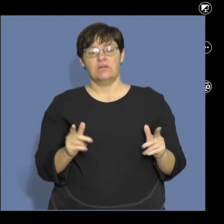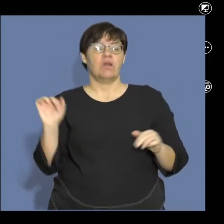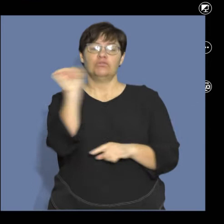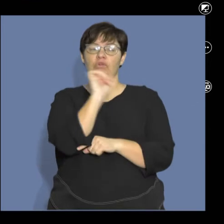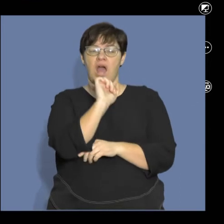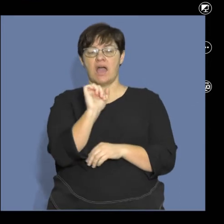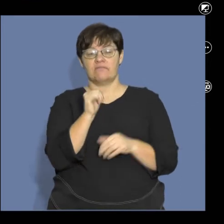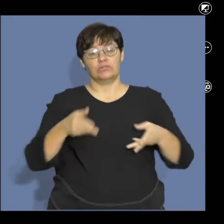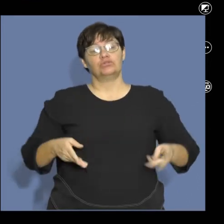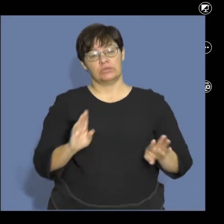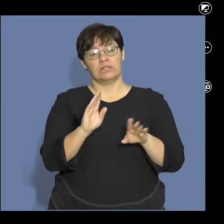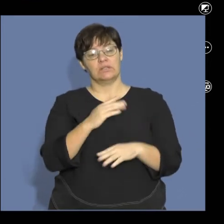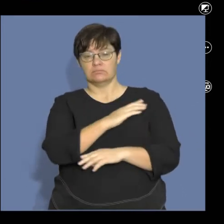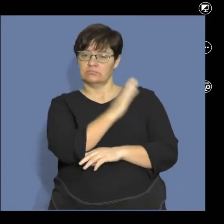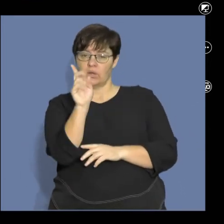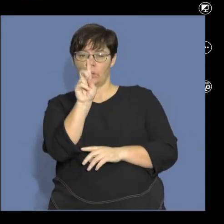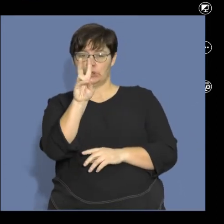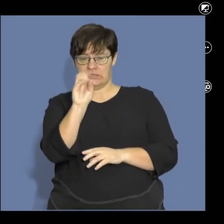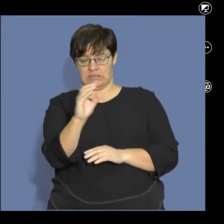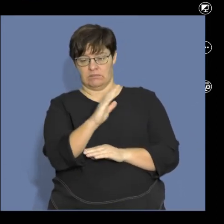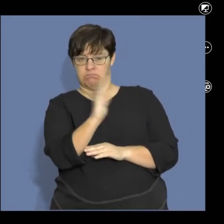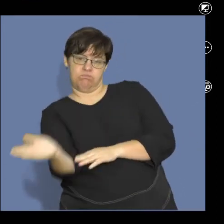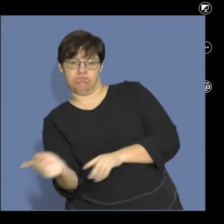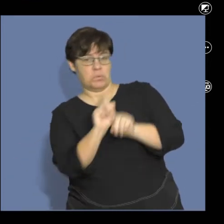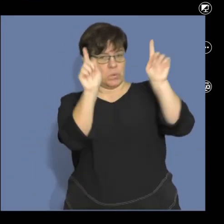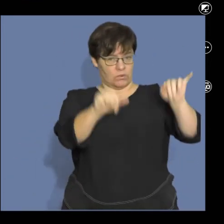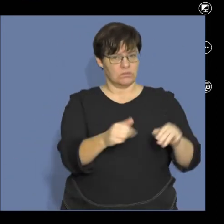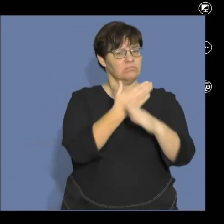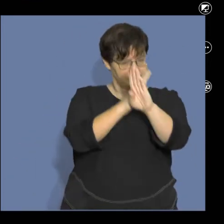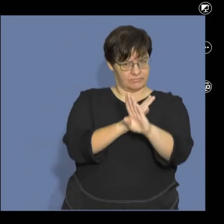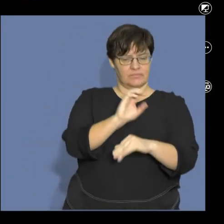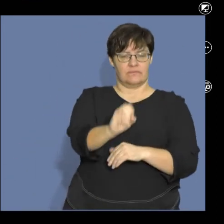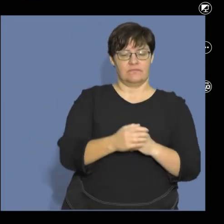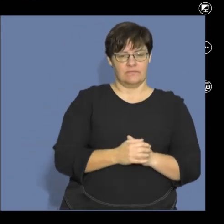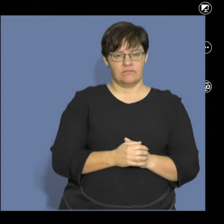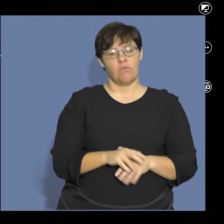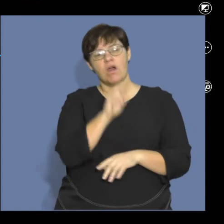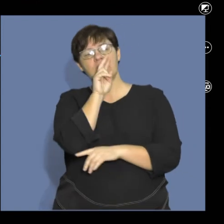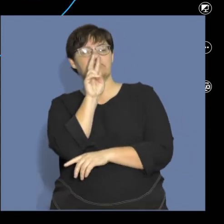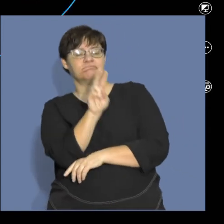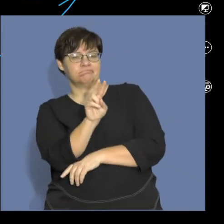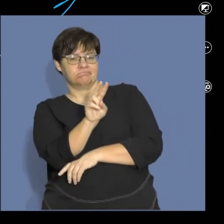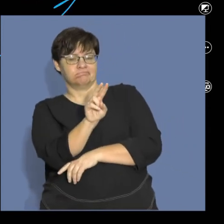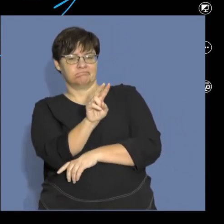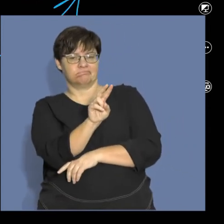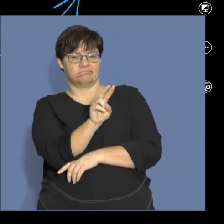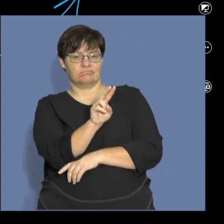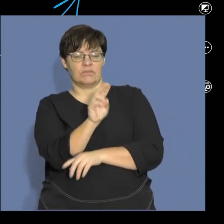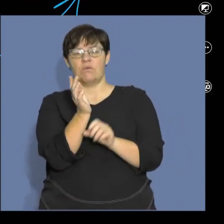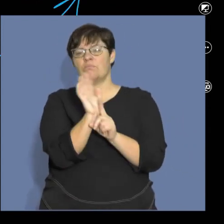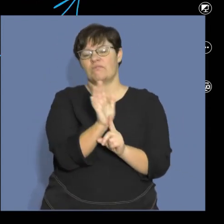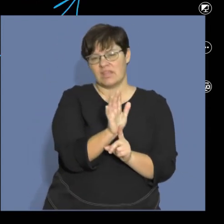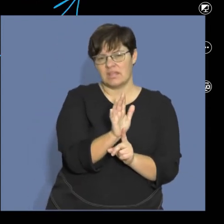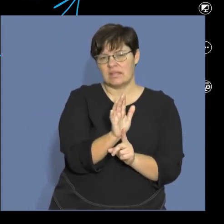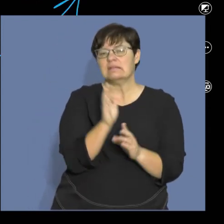a car, you've got a speed limit. If you want to watch something on the